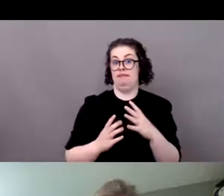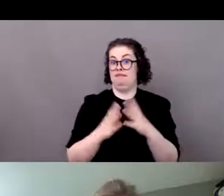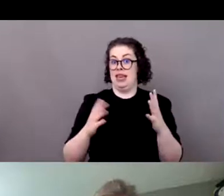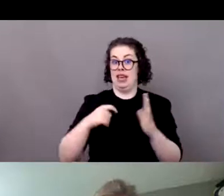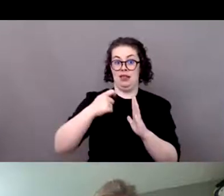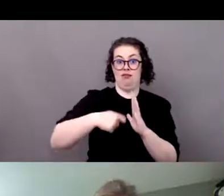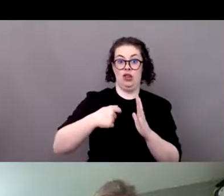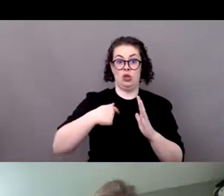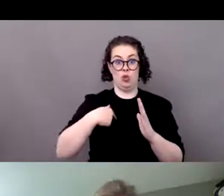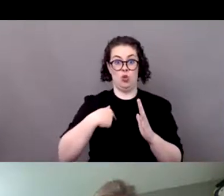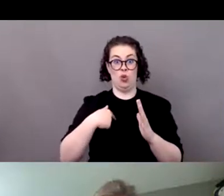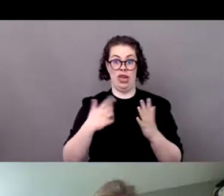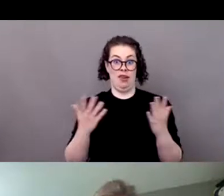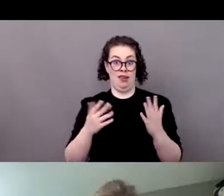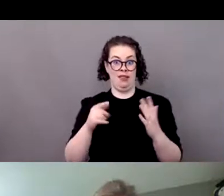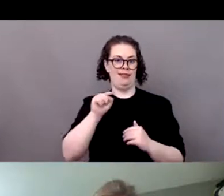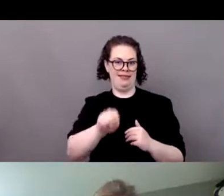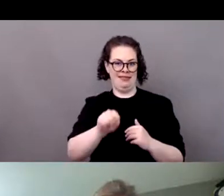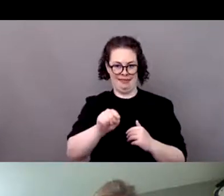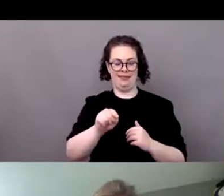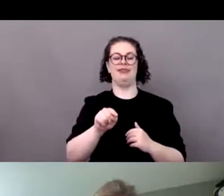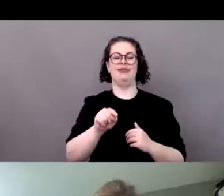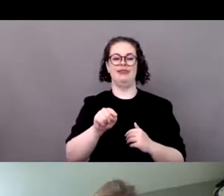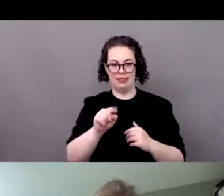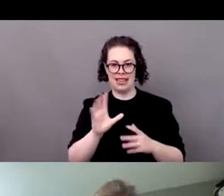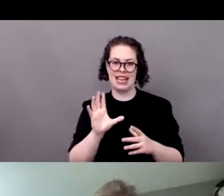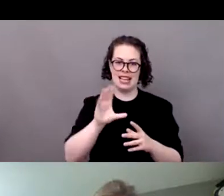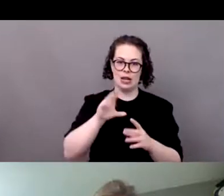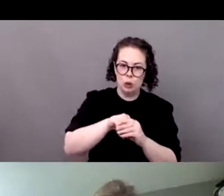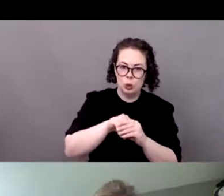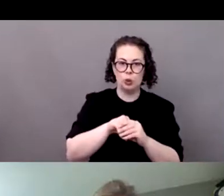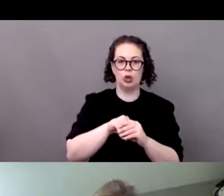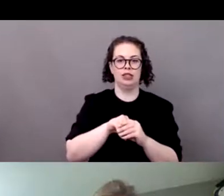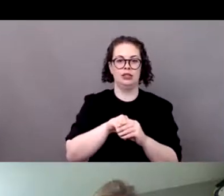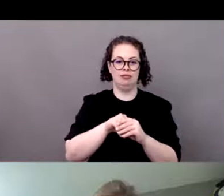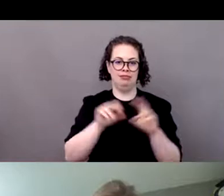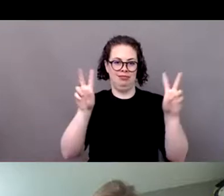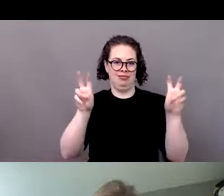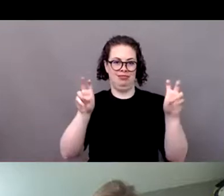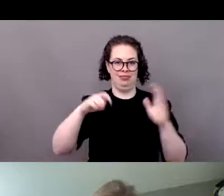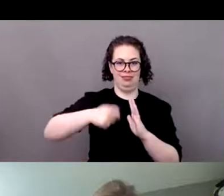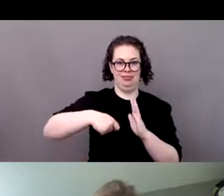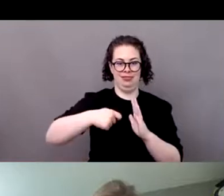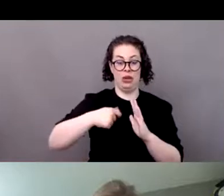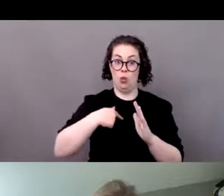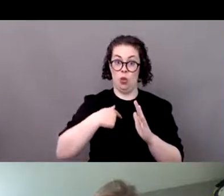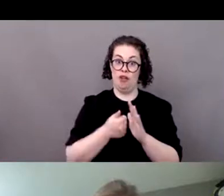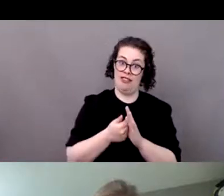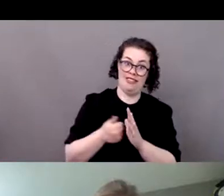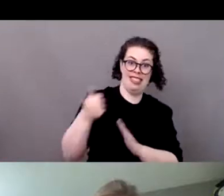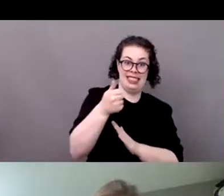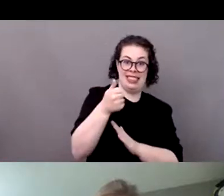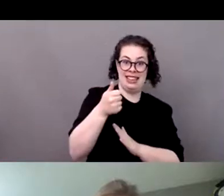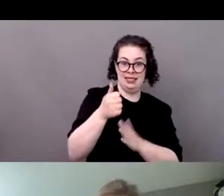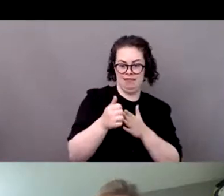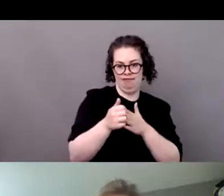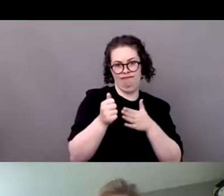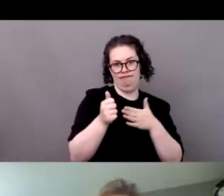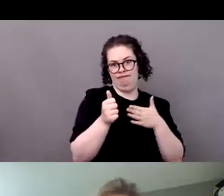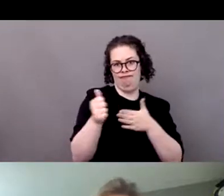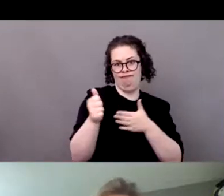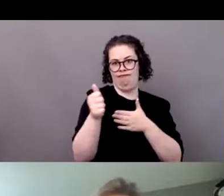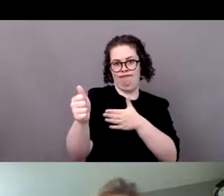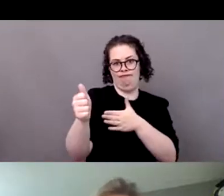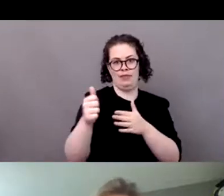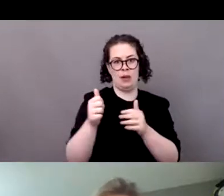we are leading partner, it's on the inclusion. So again, we are working deeply on